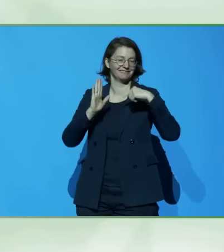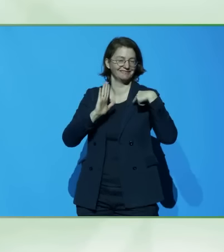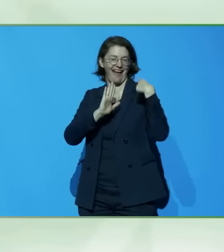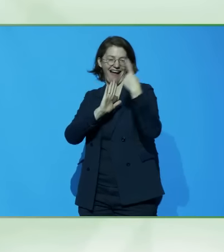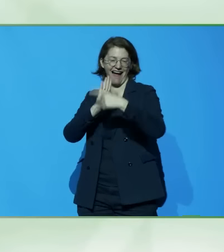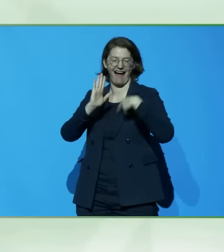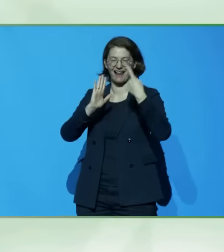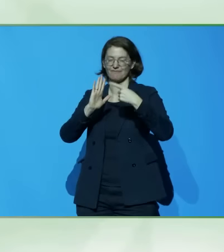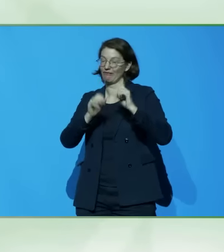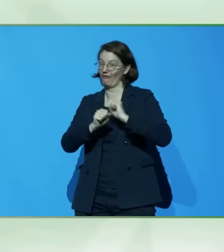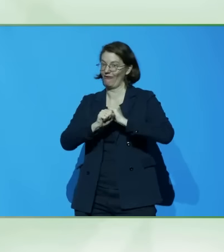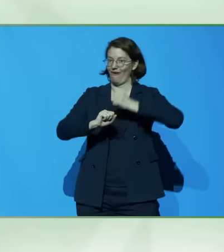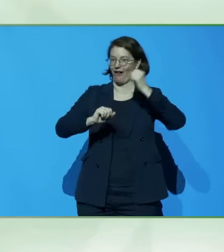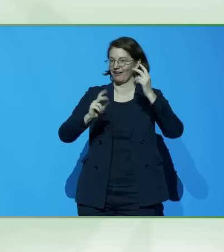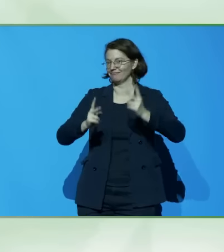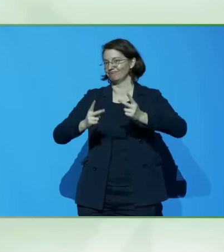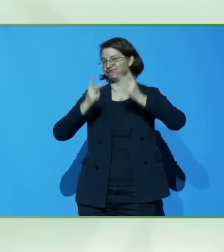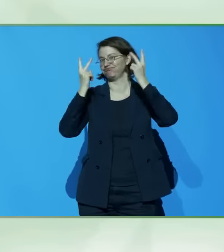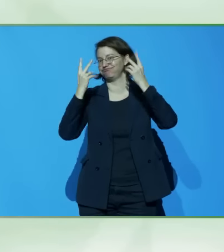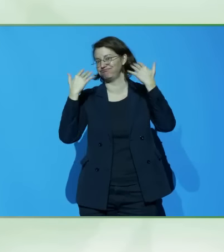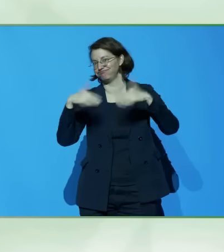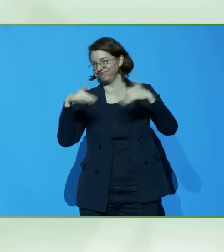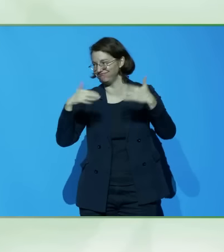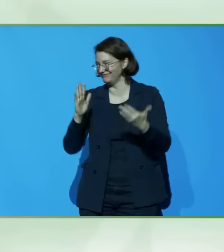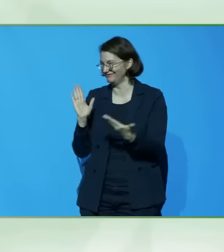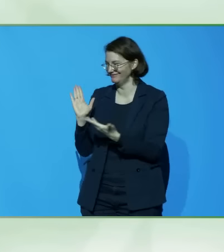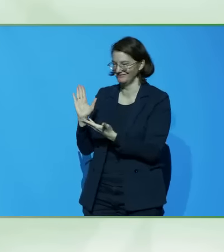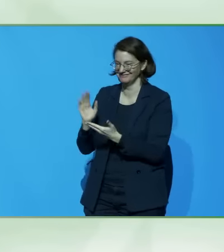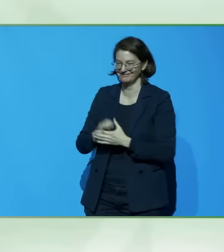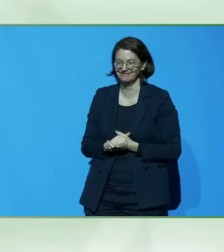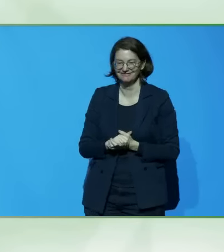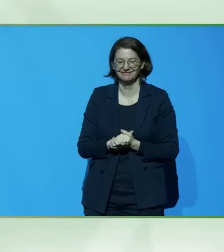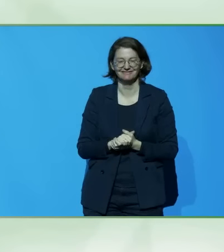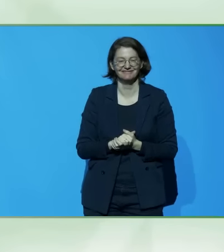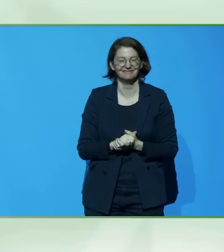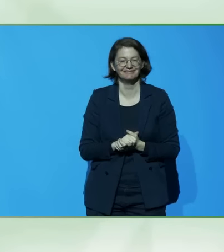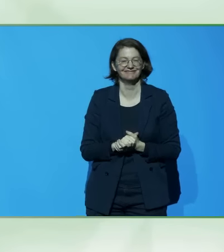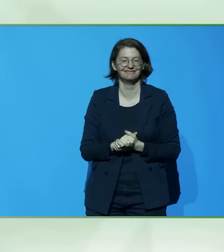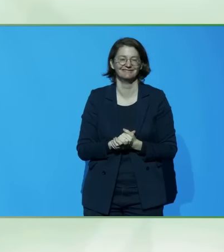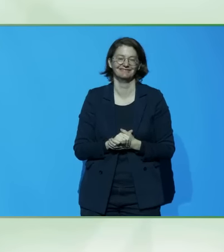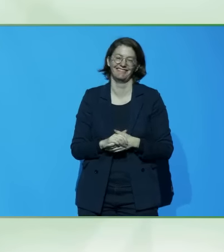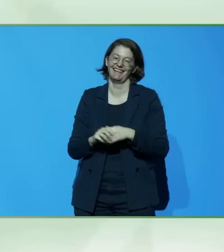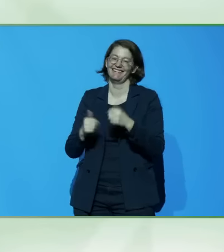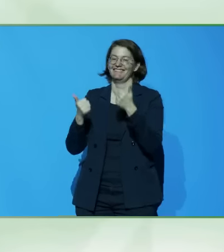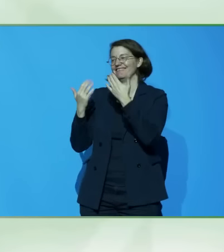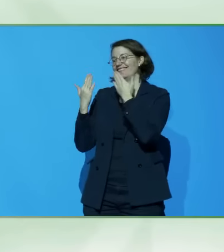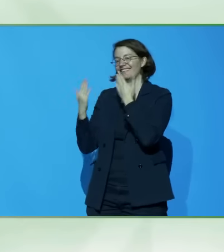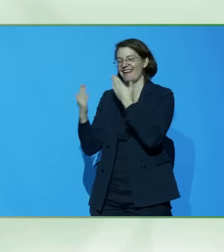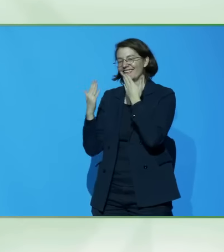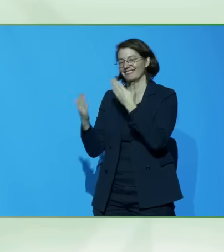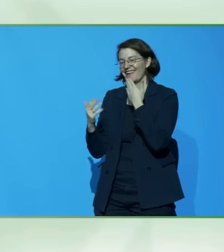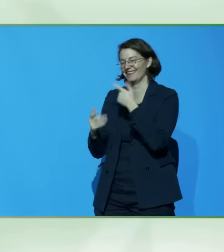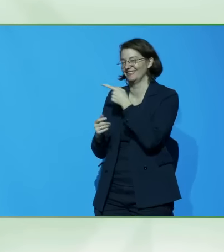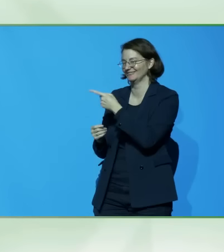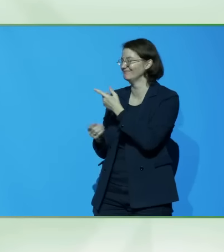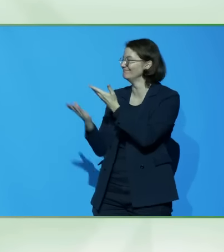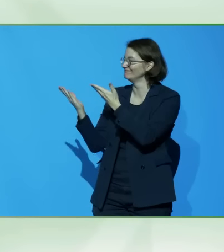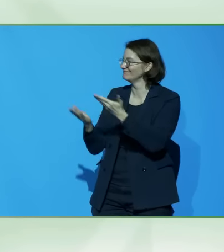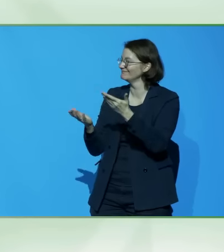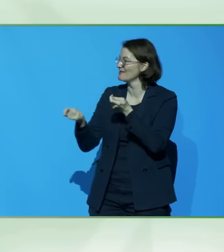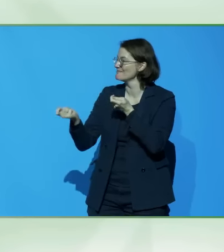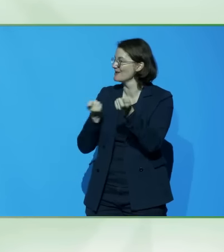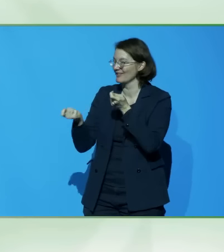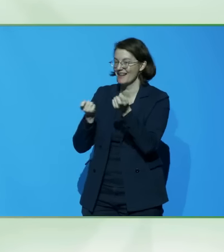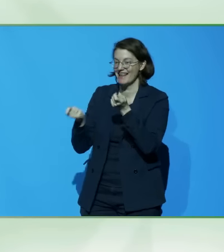And since you opened up the conference, Markus, I would like to also get our moderators in. So we all have a nice, almost photo moment.